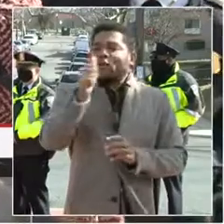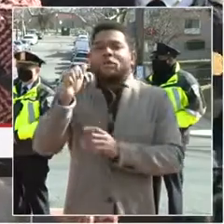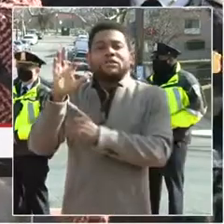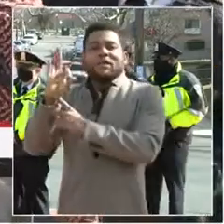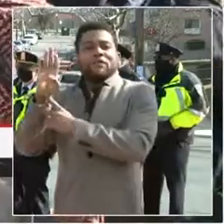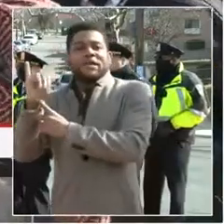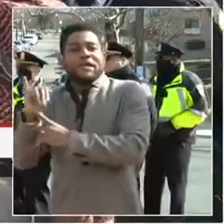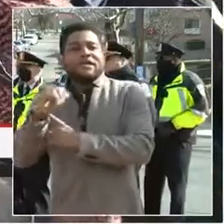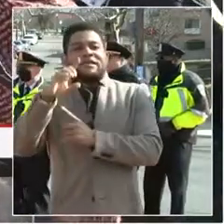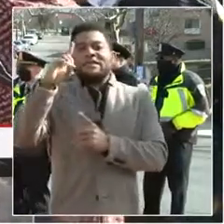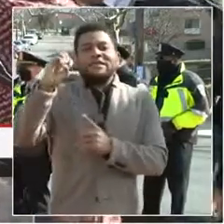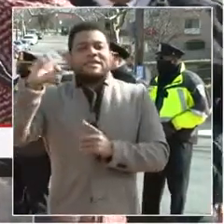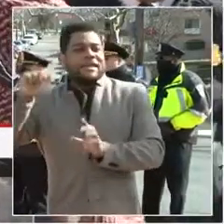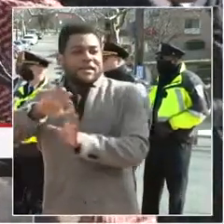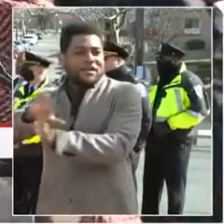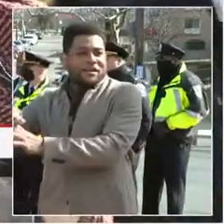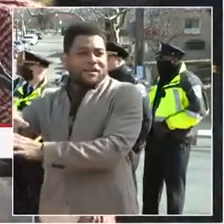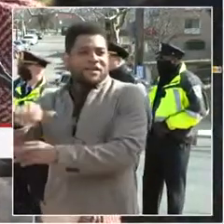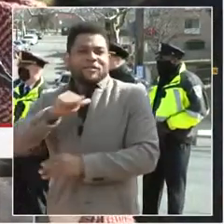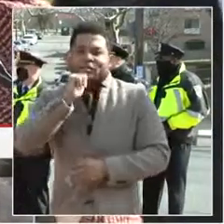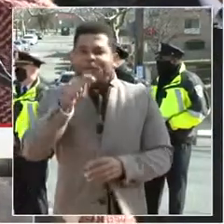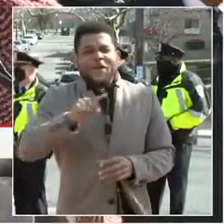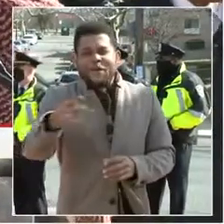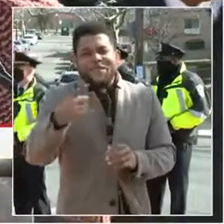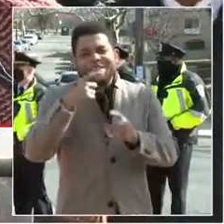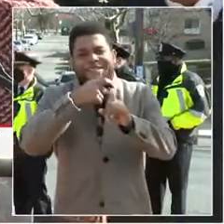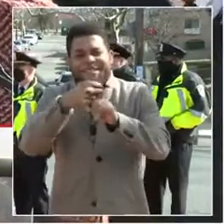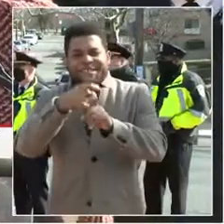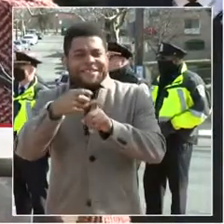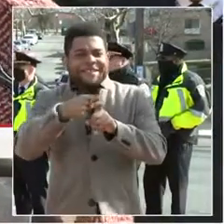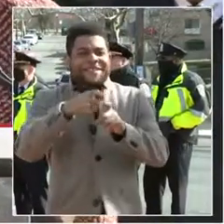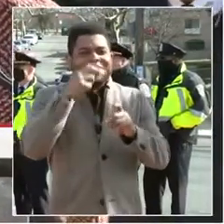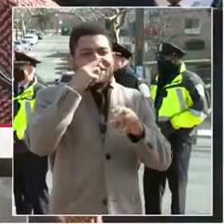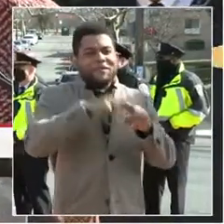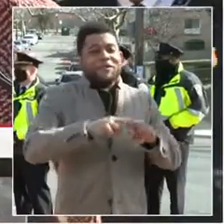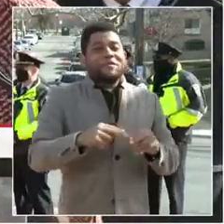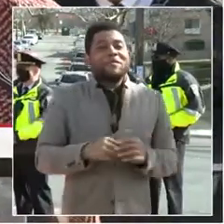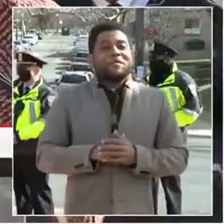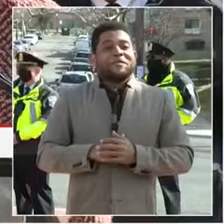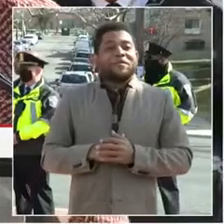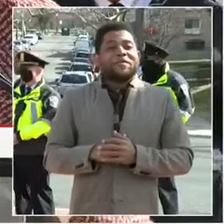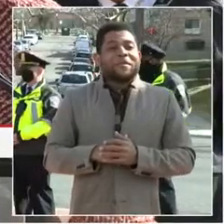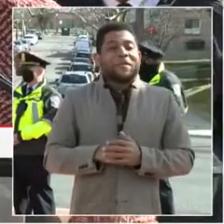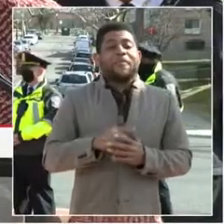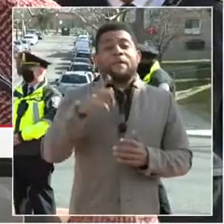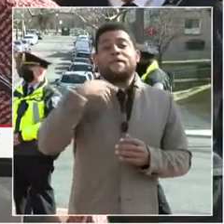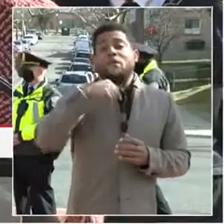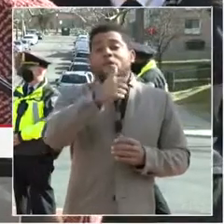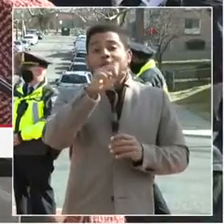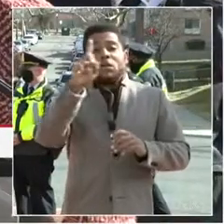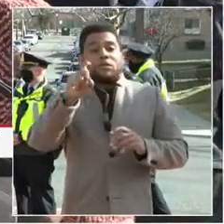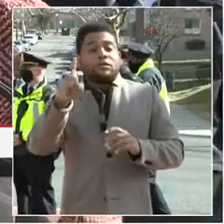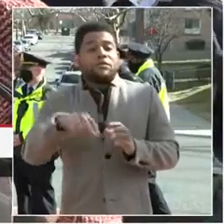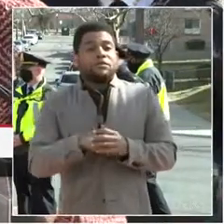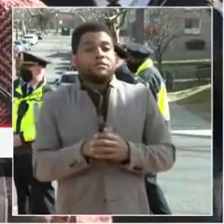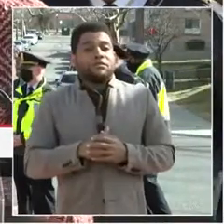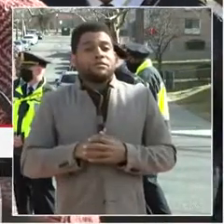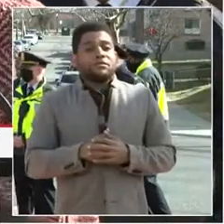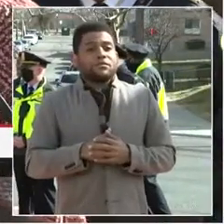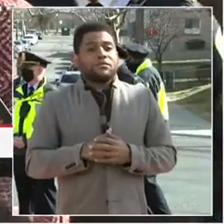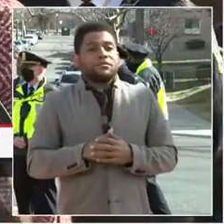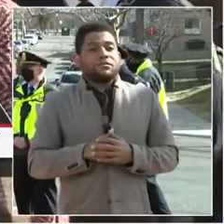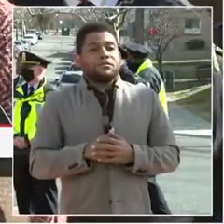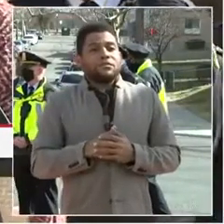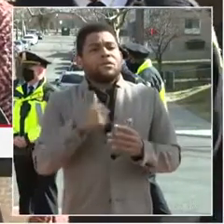We want to come work for Metropolitan Police. Mayor, I want to ask you, last time we spoke to AG Racine, he was very critical of